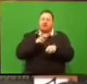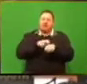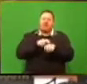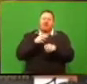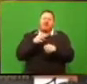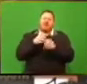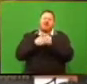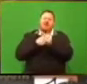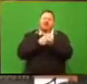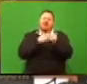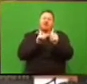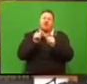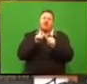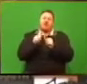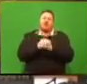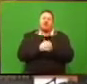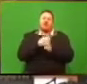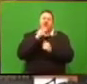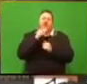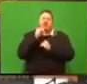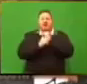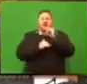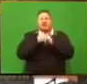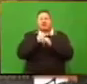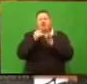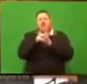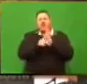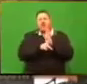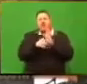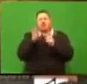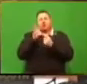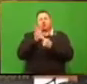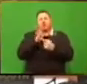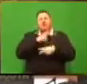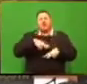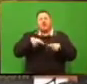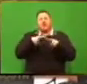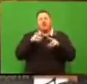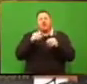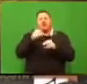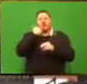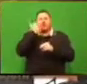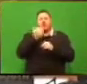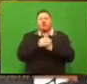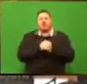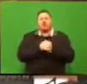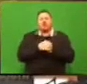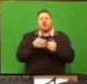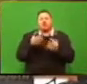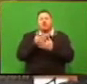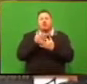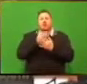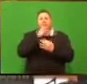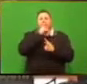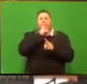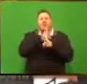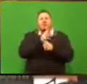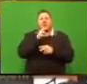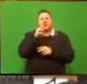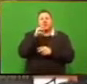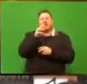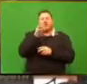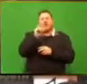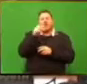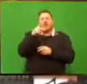and foreign policies that reflect our values and aspirations. Through our manifesto as the MK